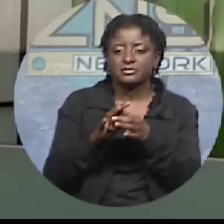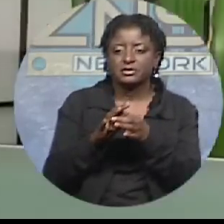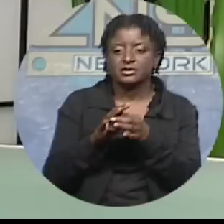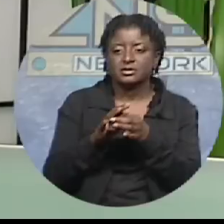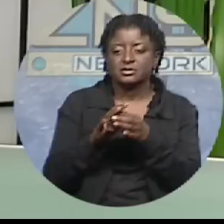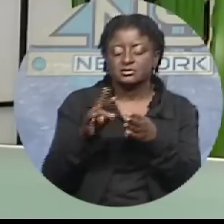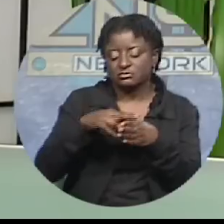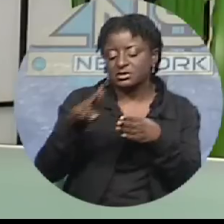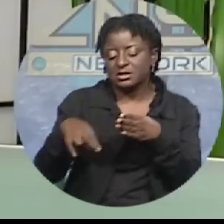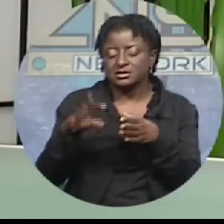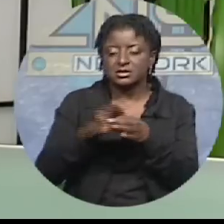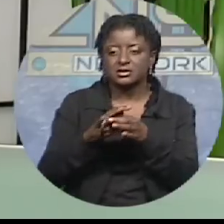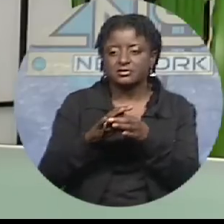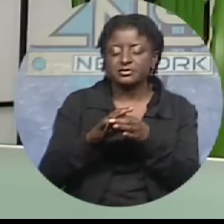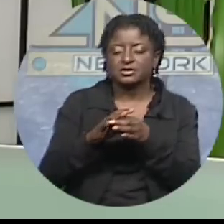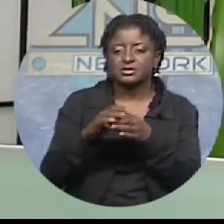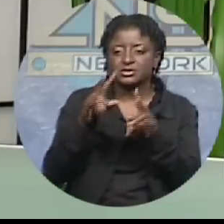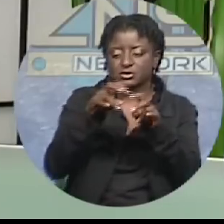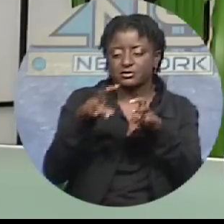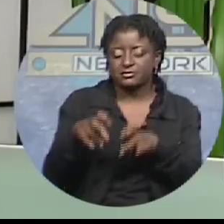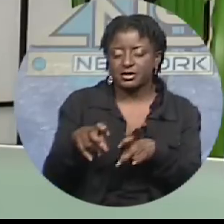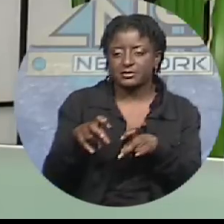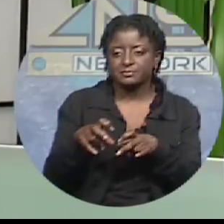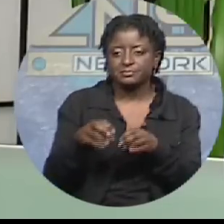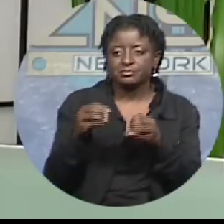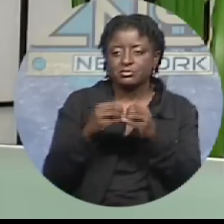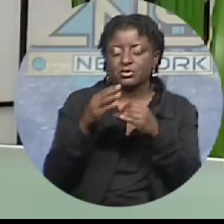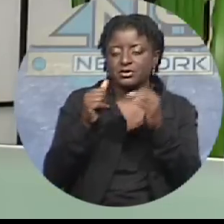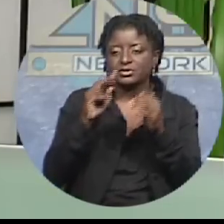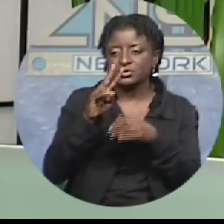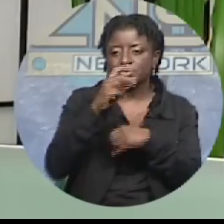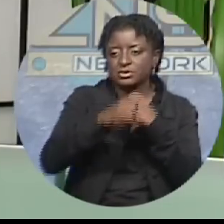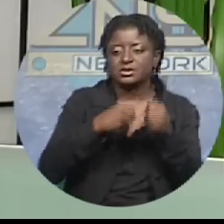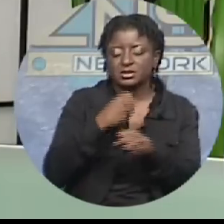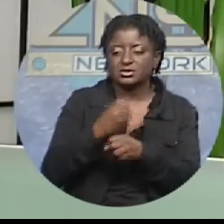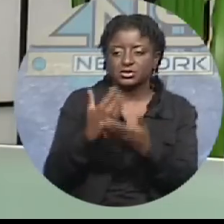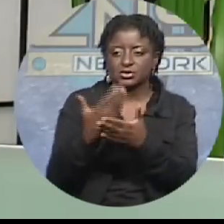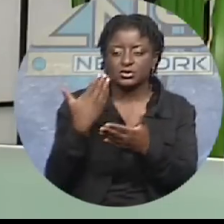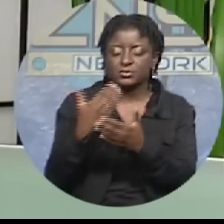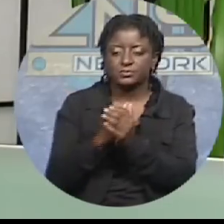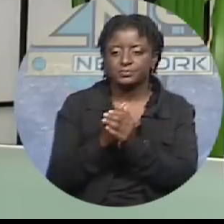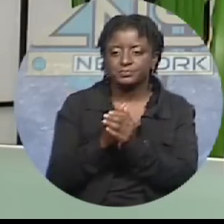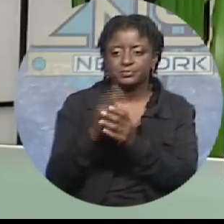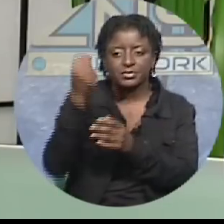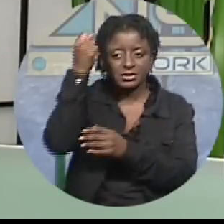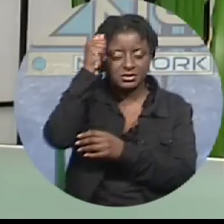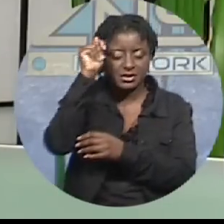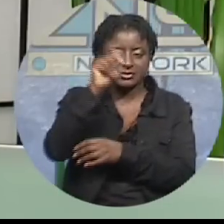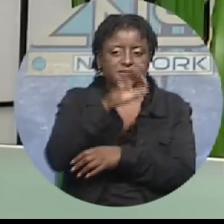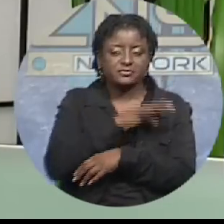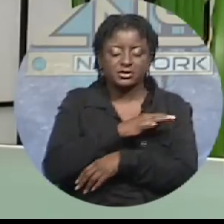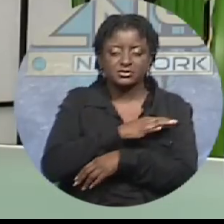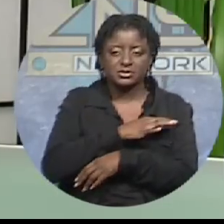ago. We were able to get concrete data when Terrence Fountain, he did a study